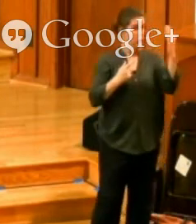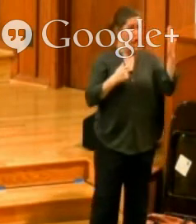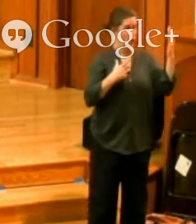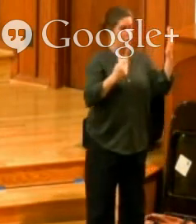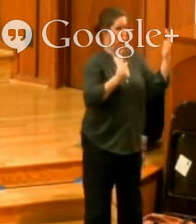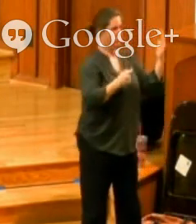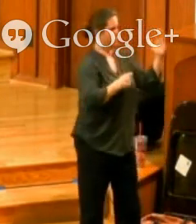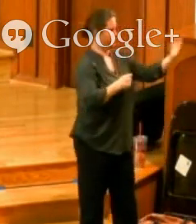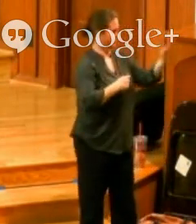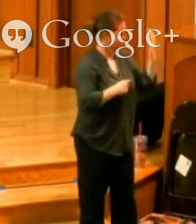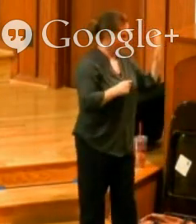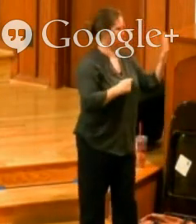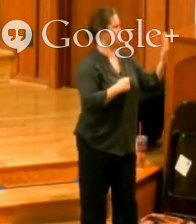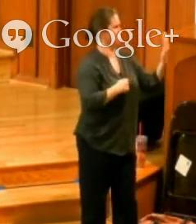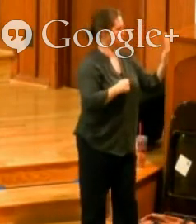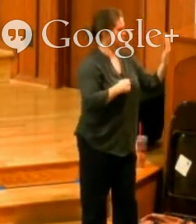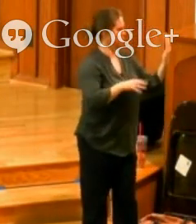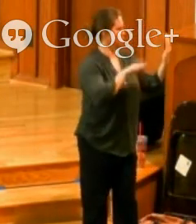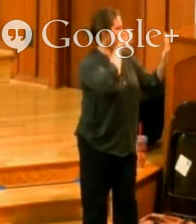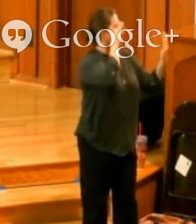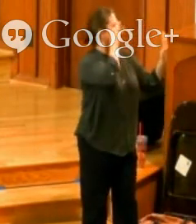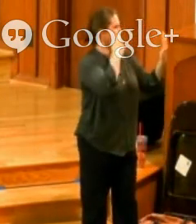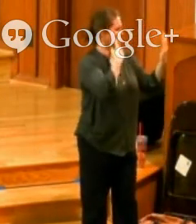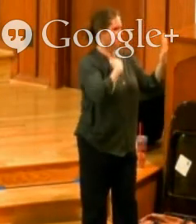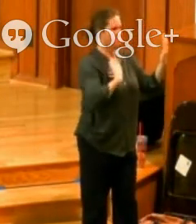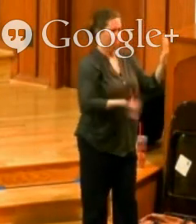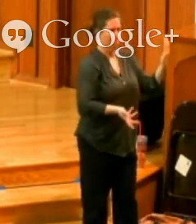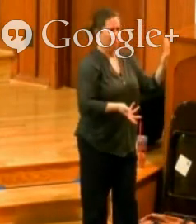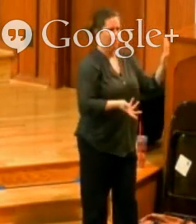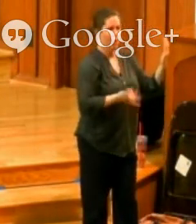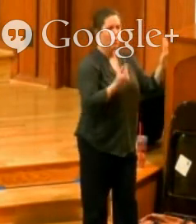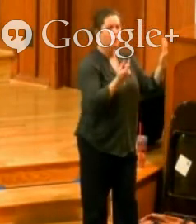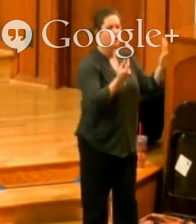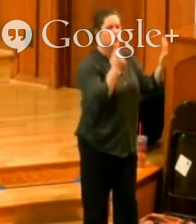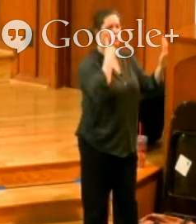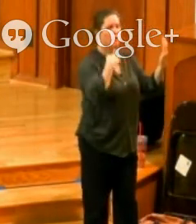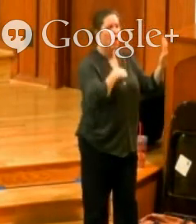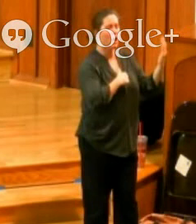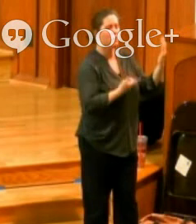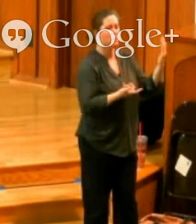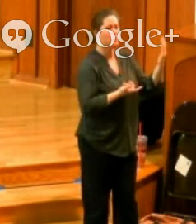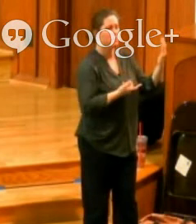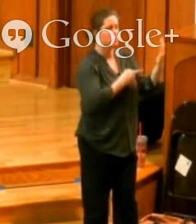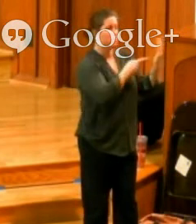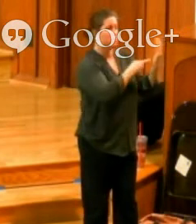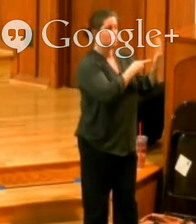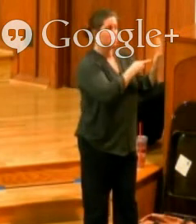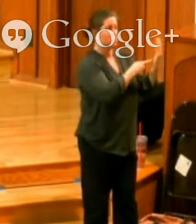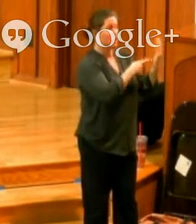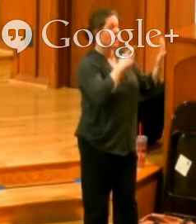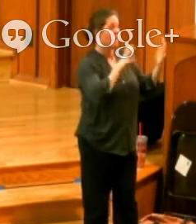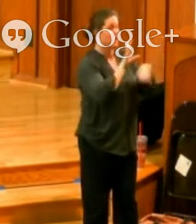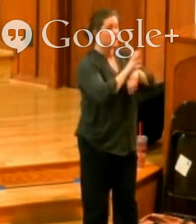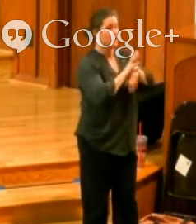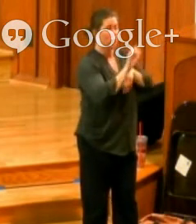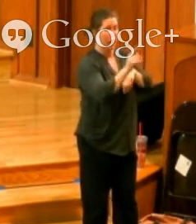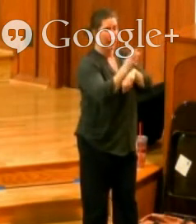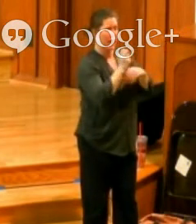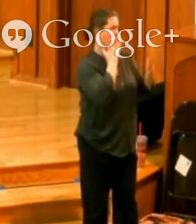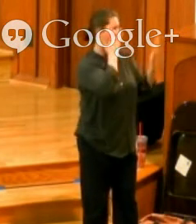It shows us. It diagnoses our condition. Now, because I don't look so good in the mirror, because I have chocolate cake smeared on my